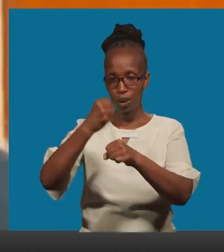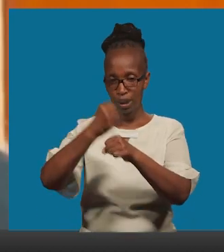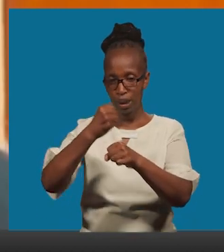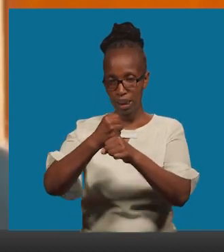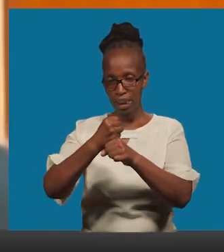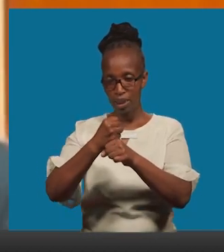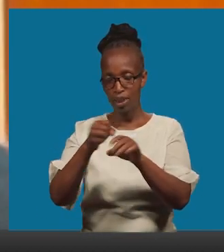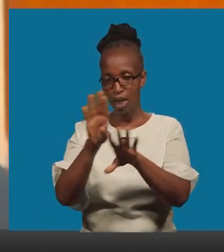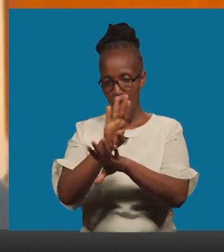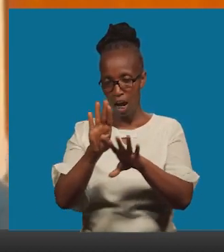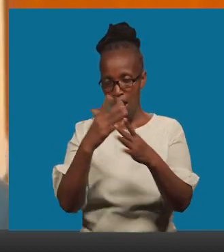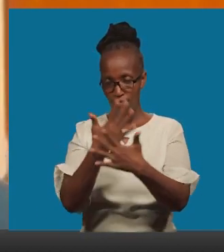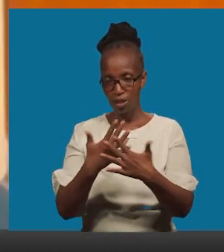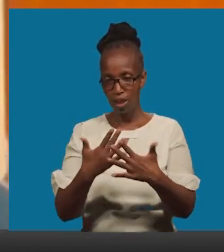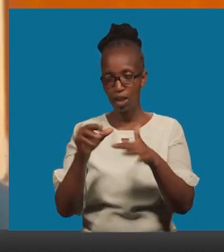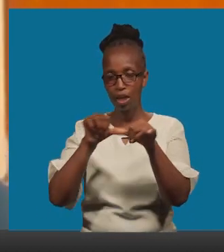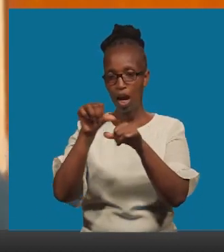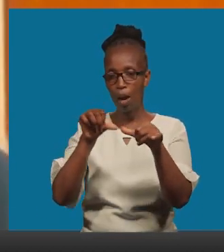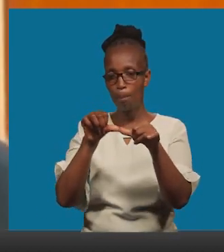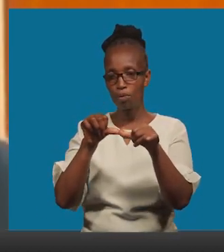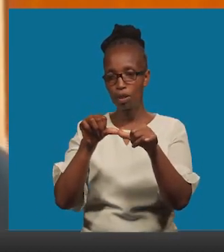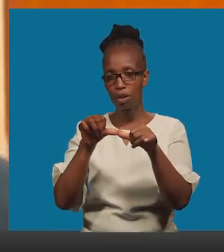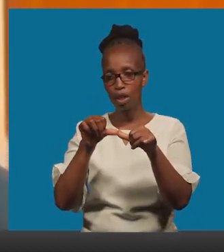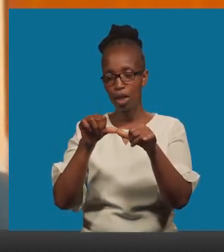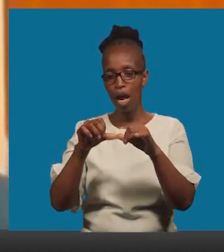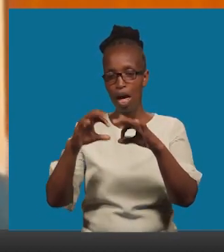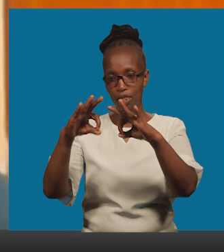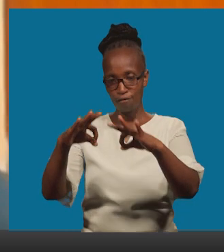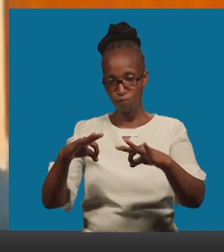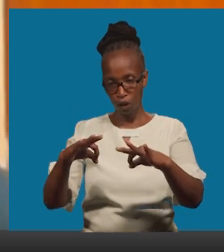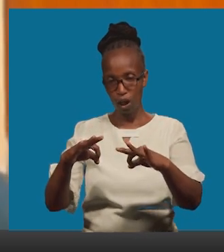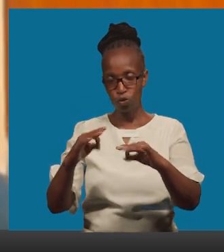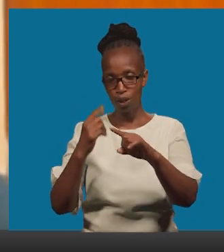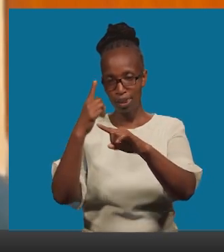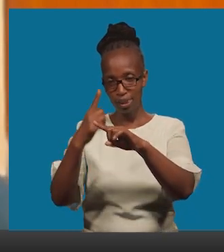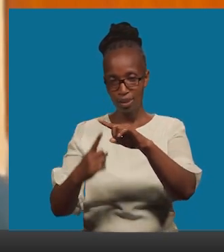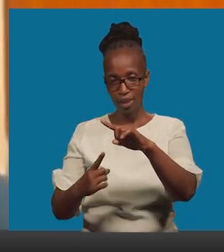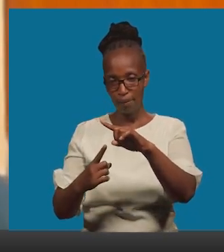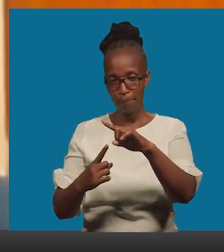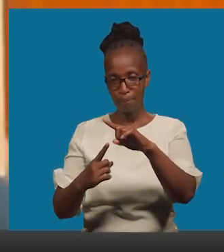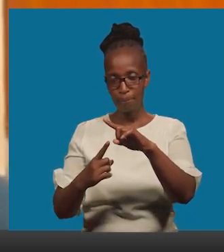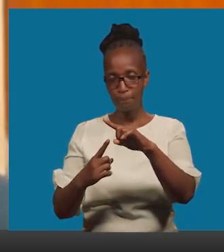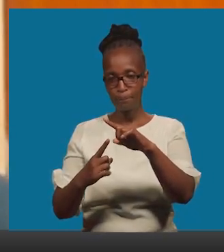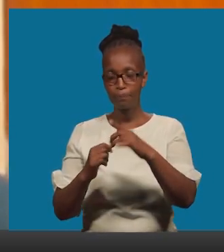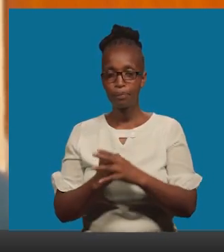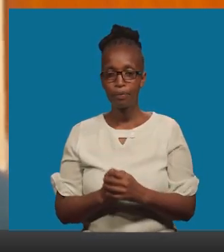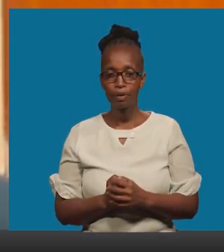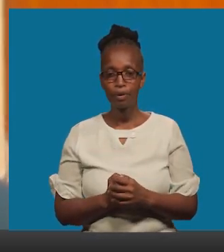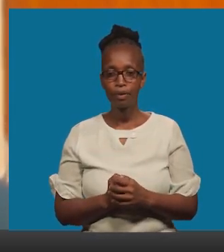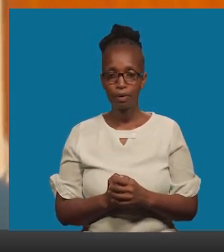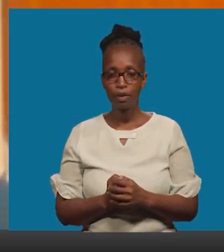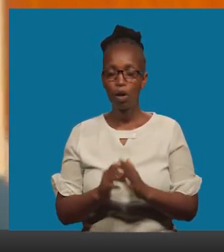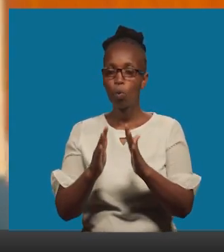we did raise an alarm over the financial catastrophe are building up in the